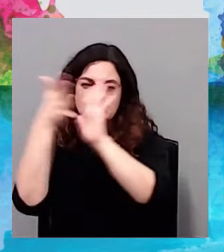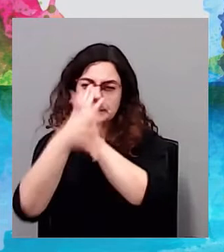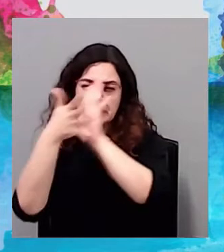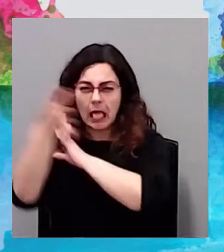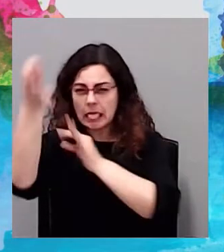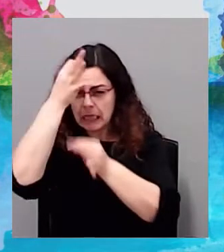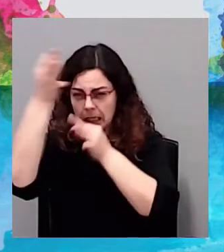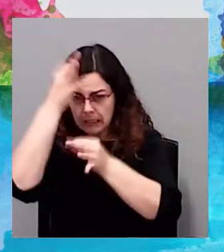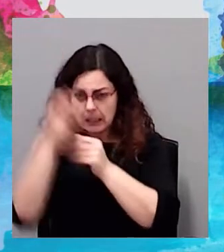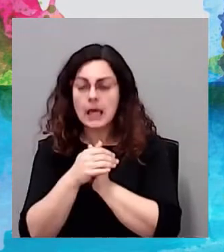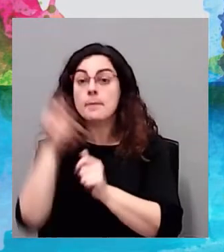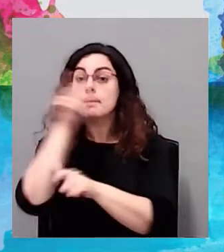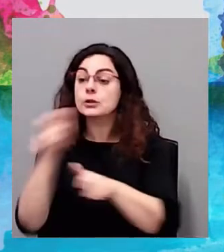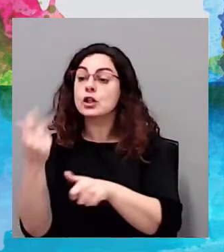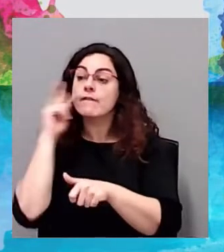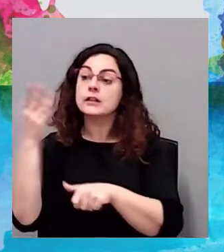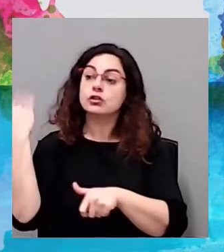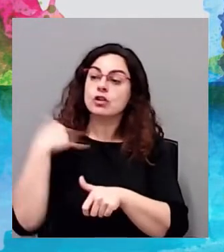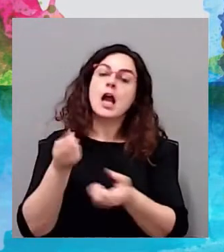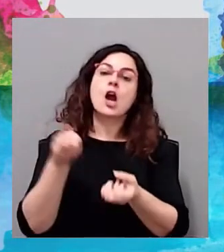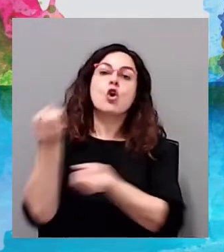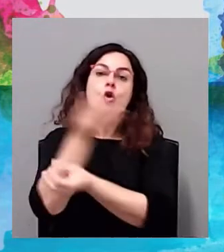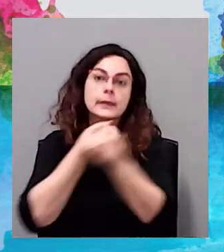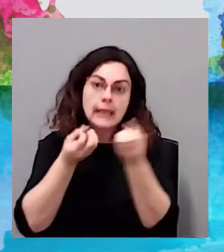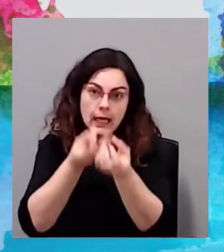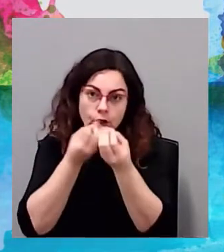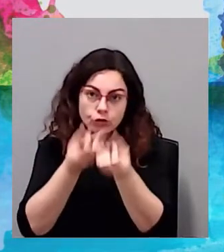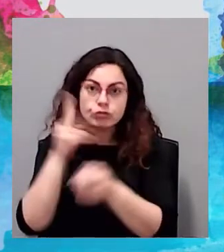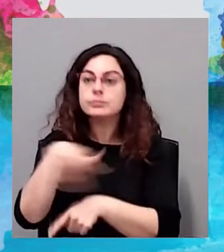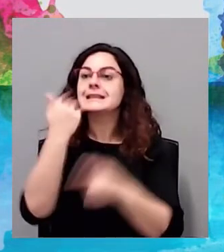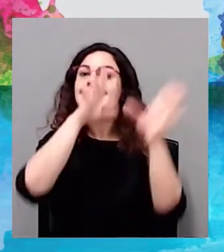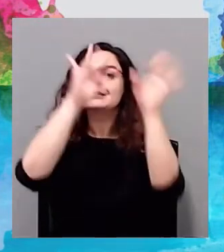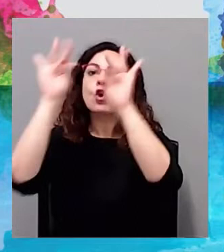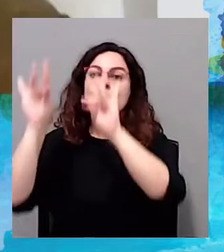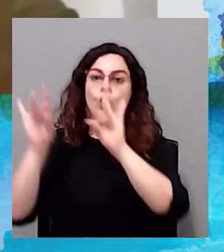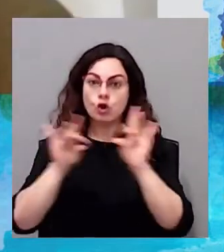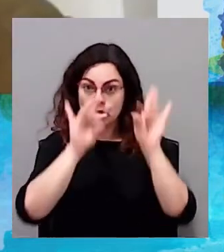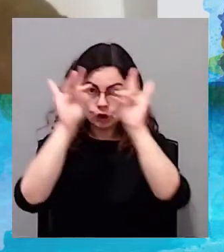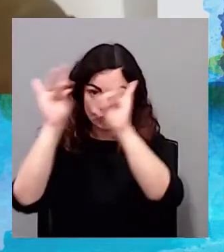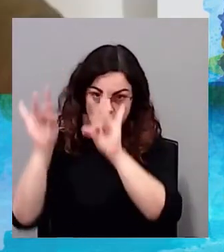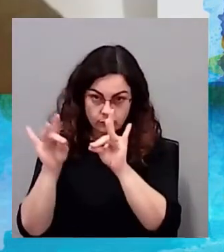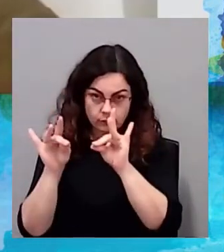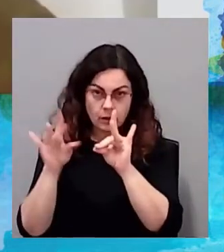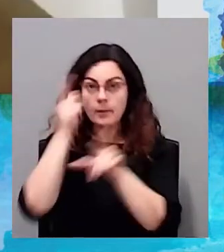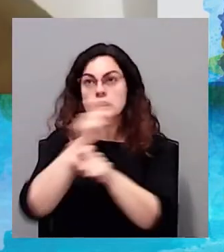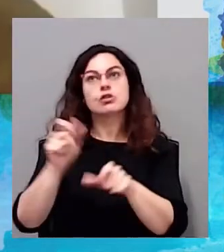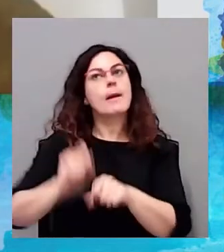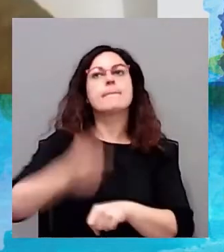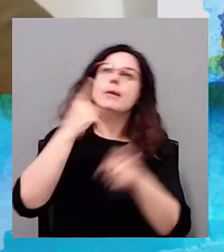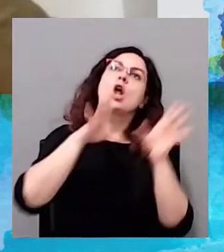itself, comments from the visitors, which are very important, then the exploration. There are some people who want to first